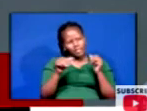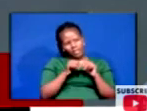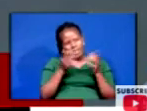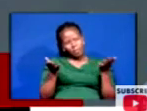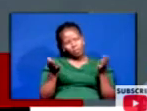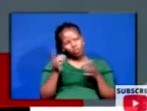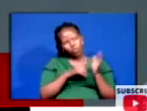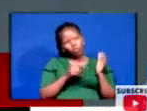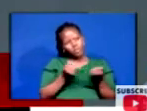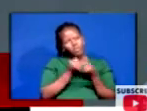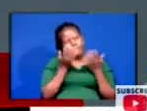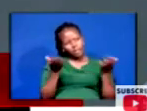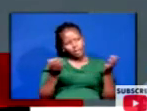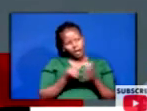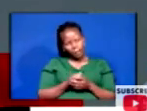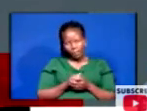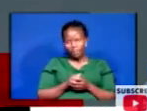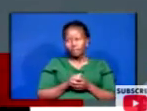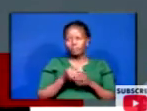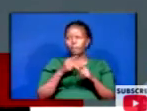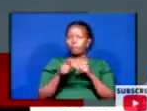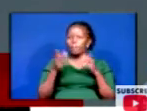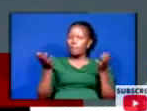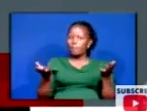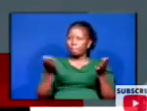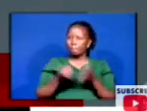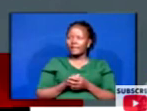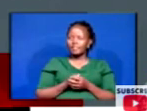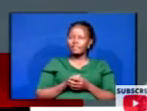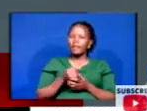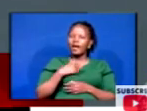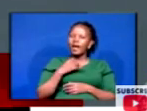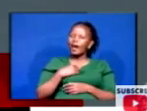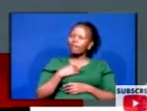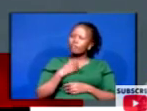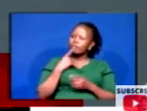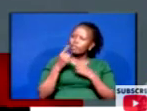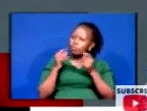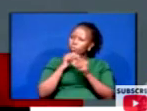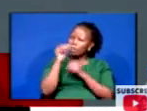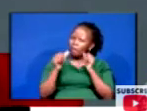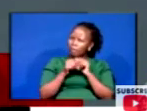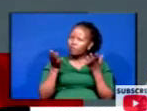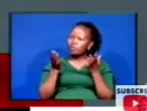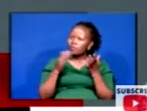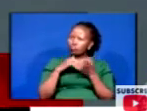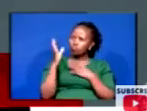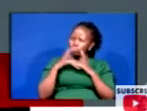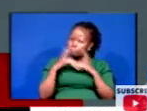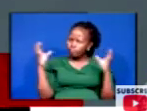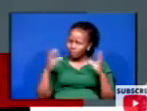we have seen lately. It is immoral. But before we do that, let me just do a follow-up question. Yeah. Because you spoke about magnanimity. Yeah. And I did hear